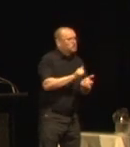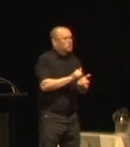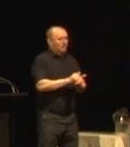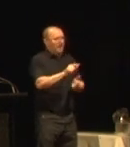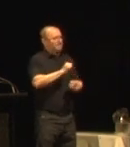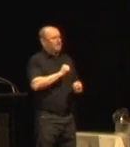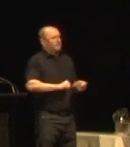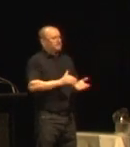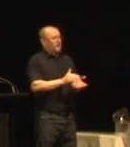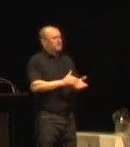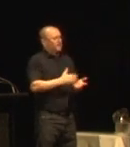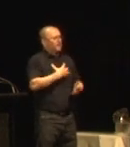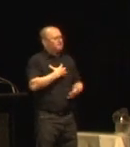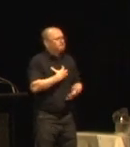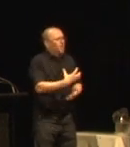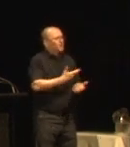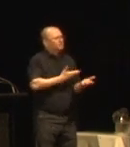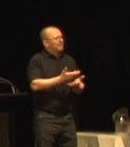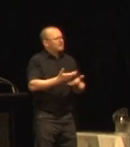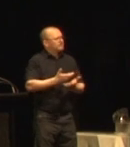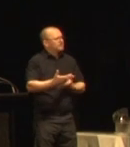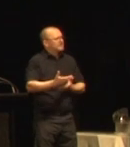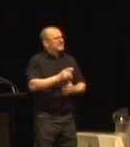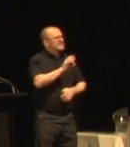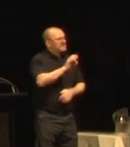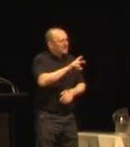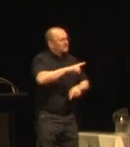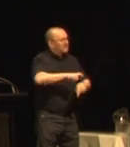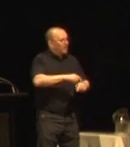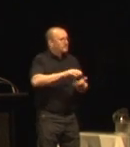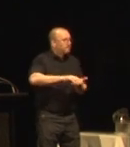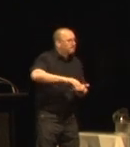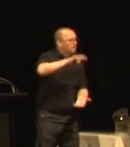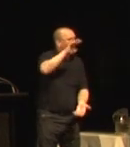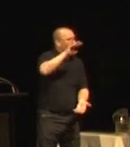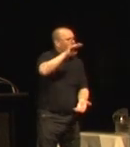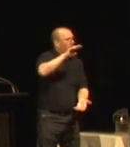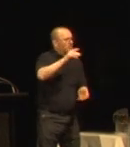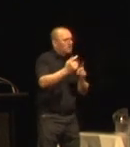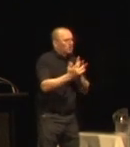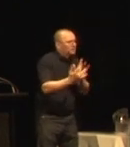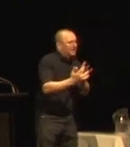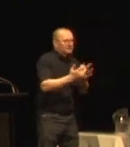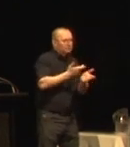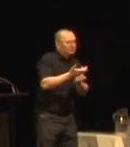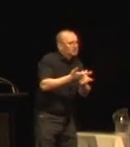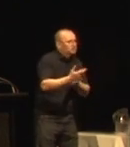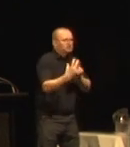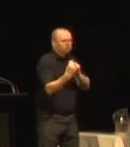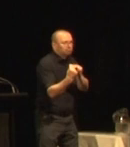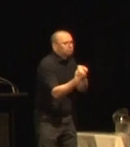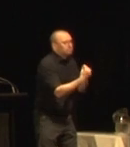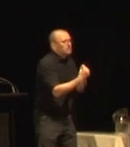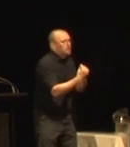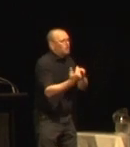the supermarket. It's a very basic kind of play. Very basic kind of activation. Nah, I just